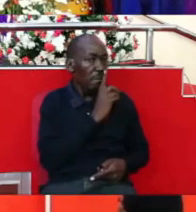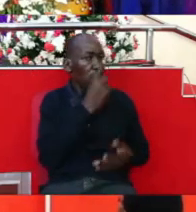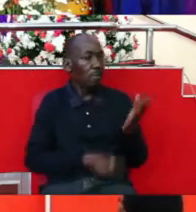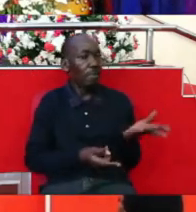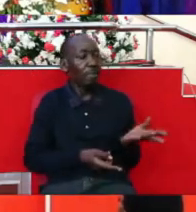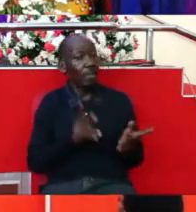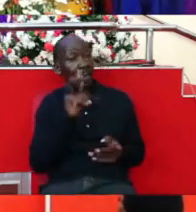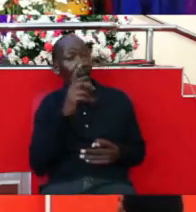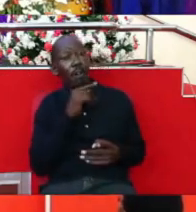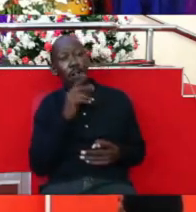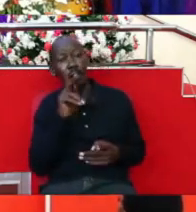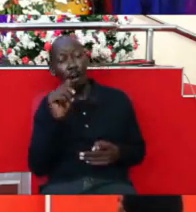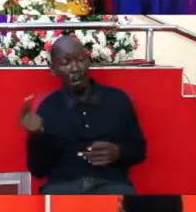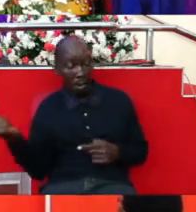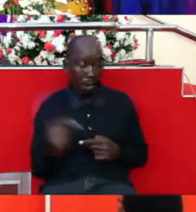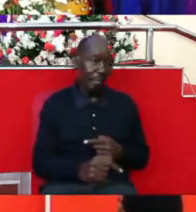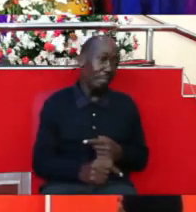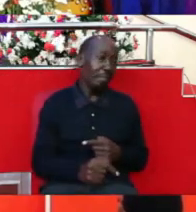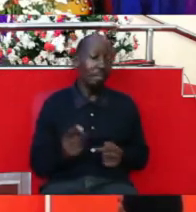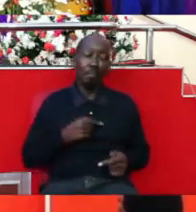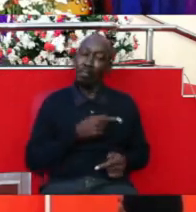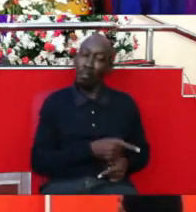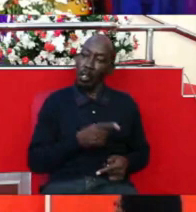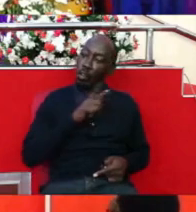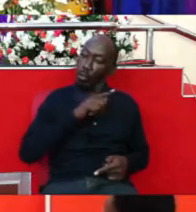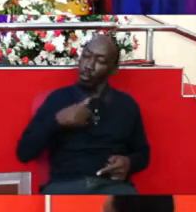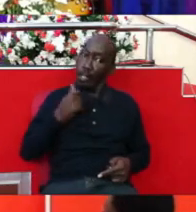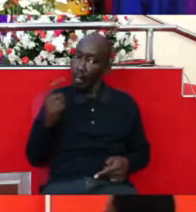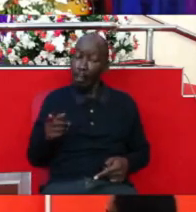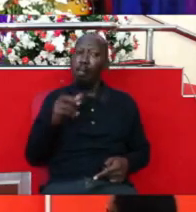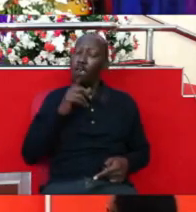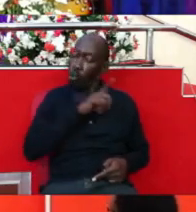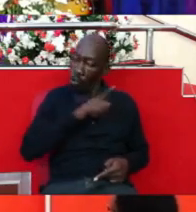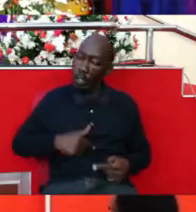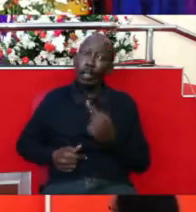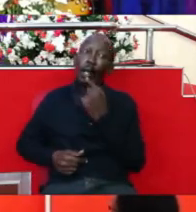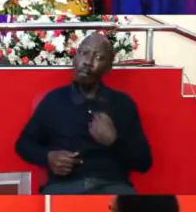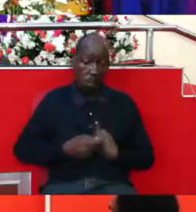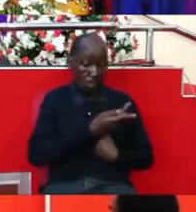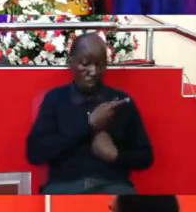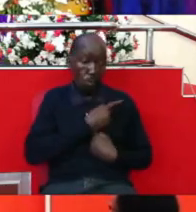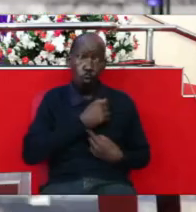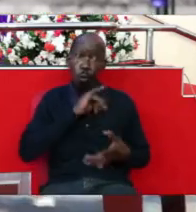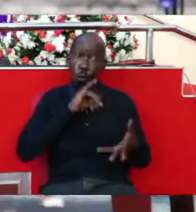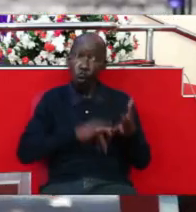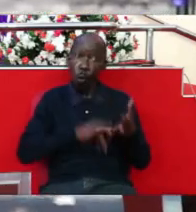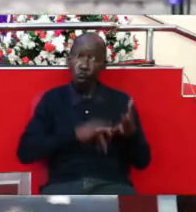And Kangara came. And I told him, the Lord has told me and my wife that we have land